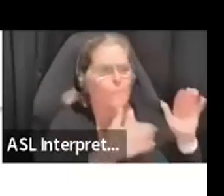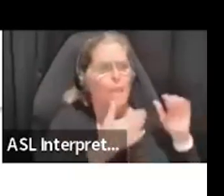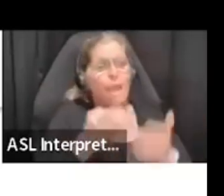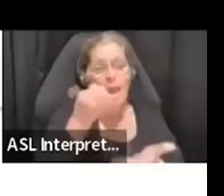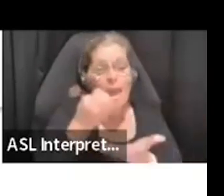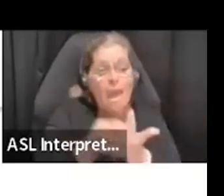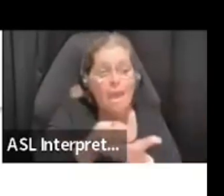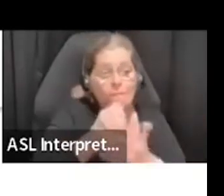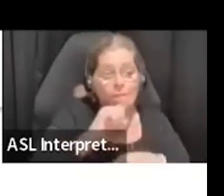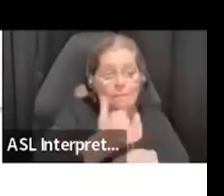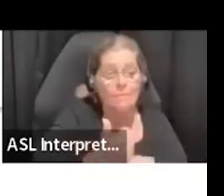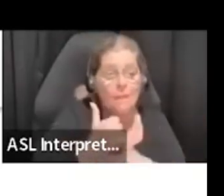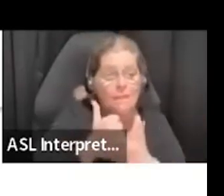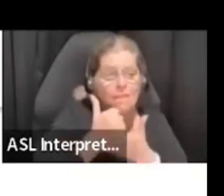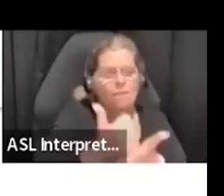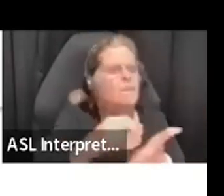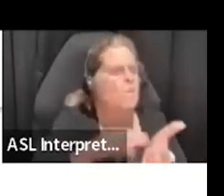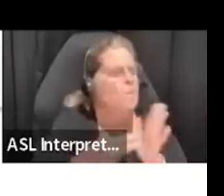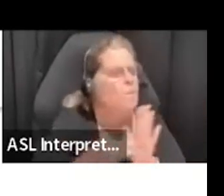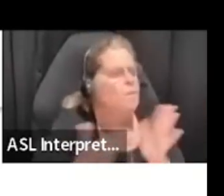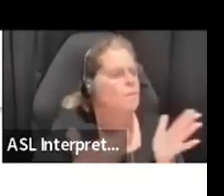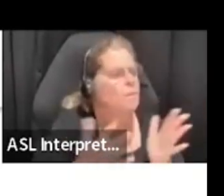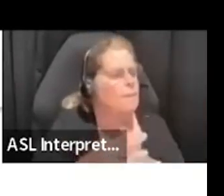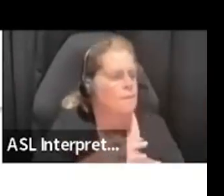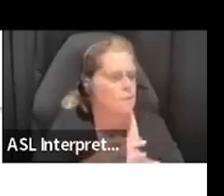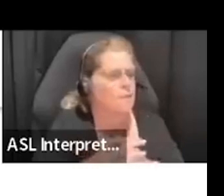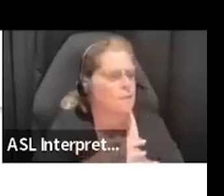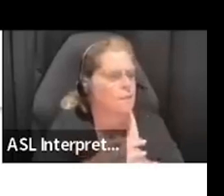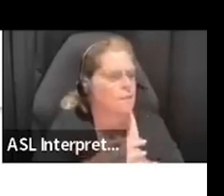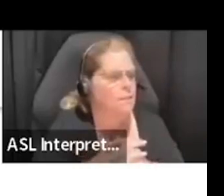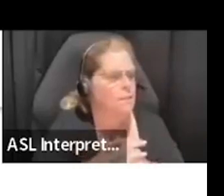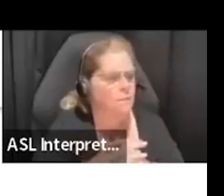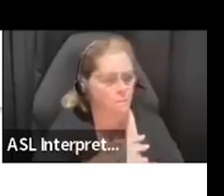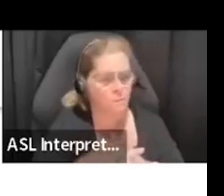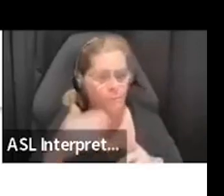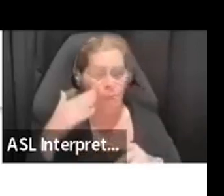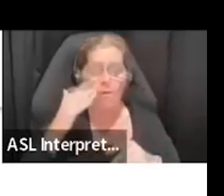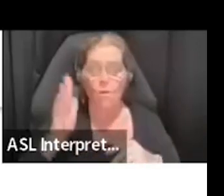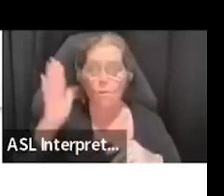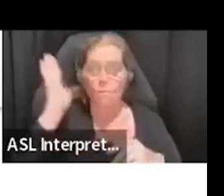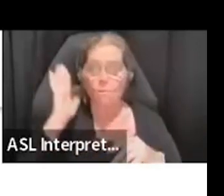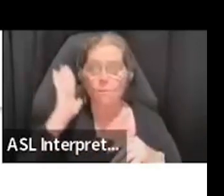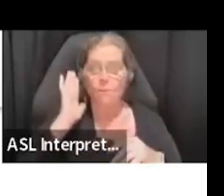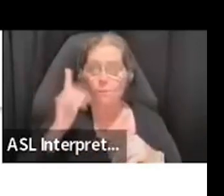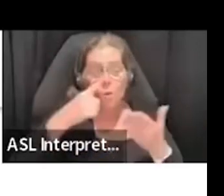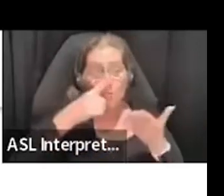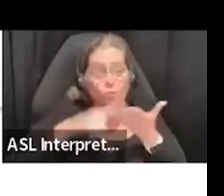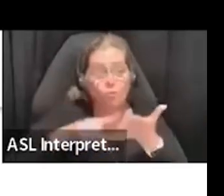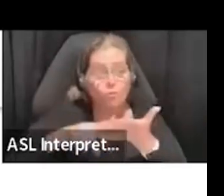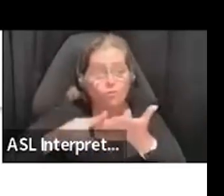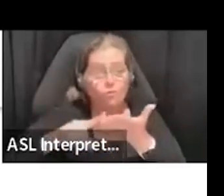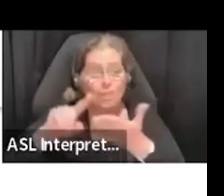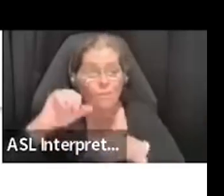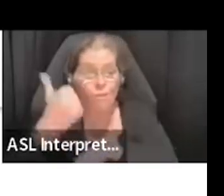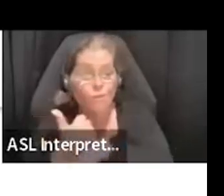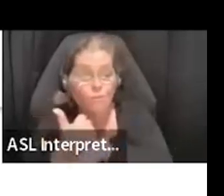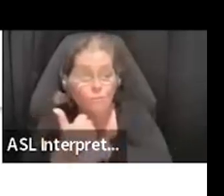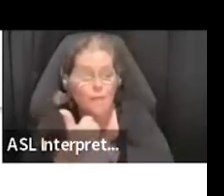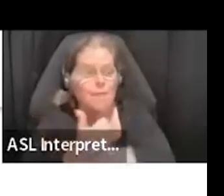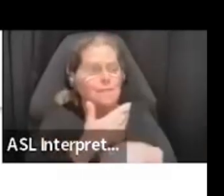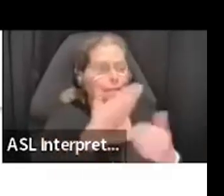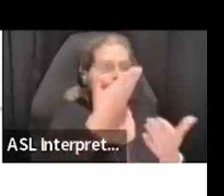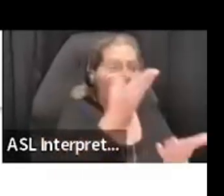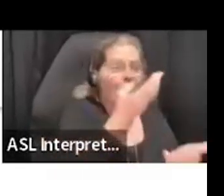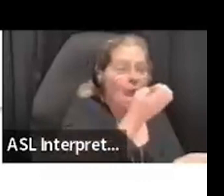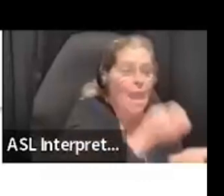evidence-based interventions are. I know previously people were looking for research-based. However, evidence-based